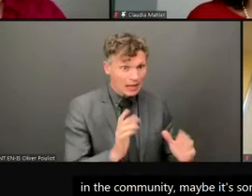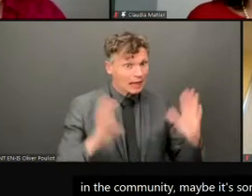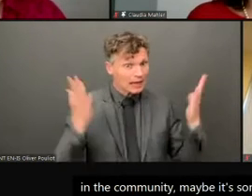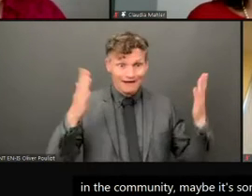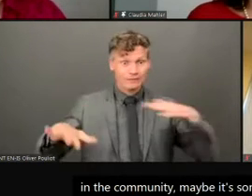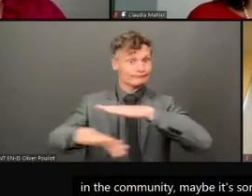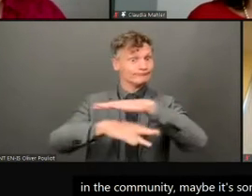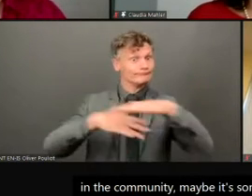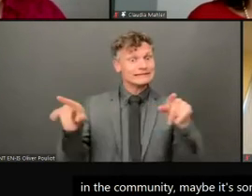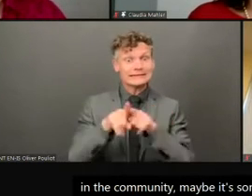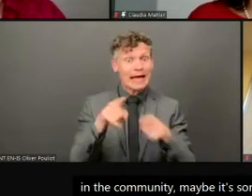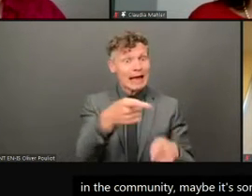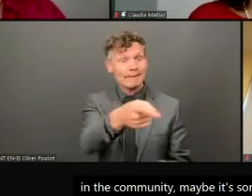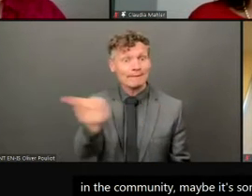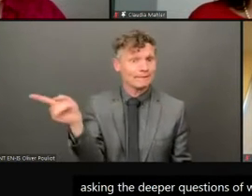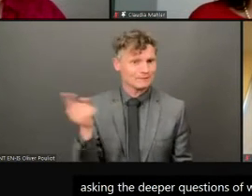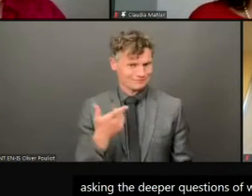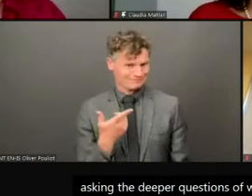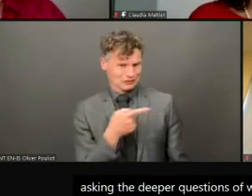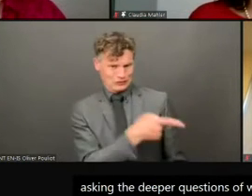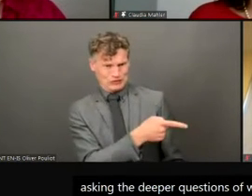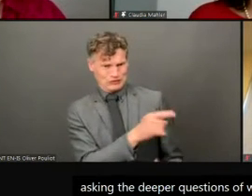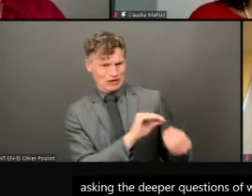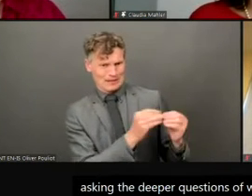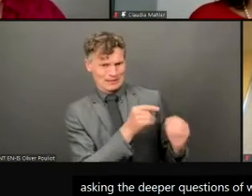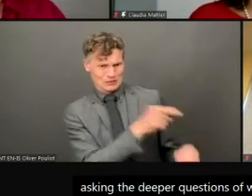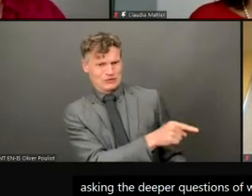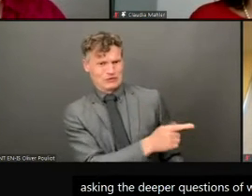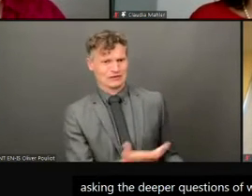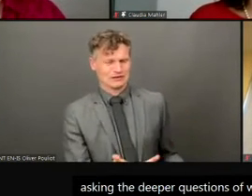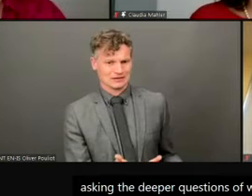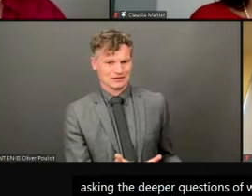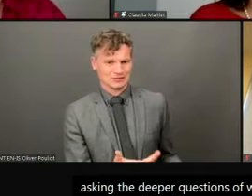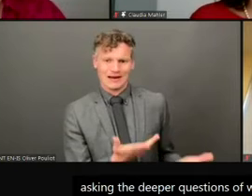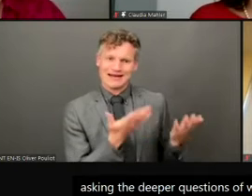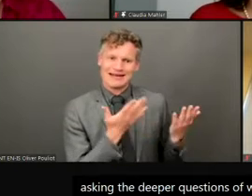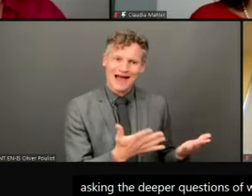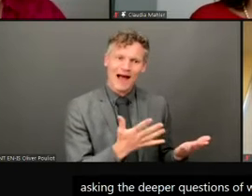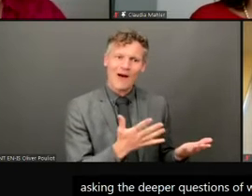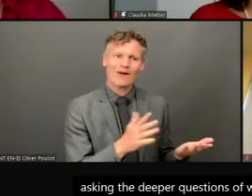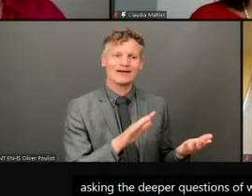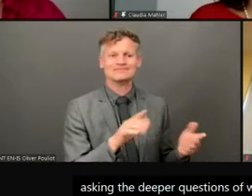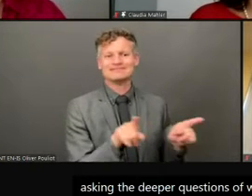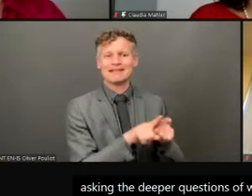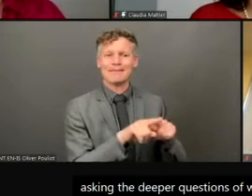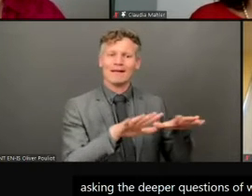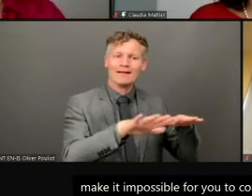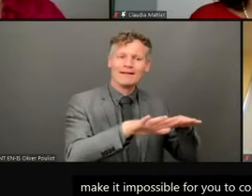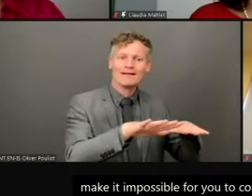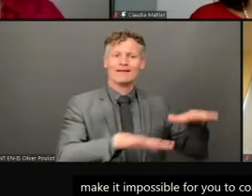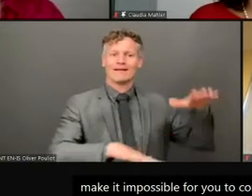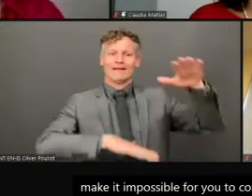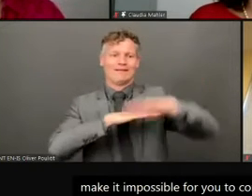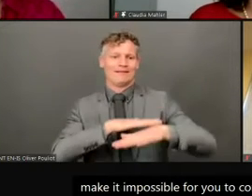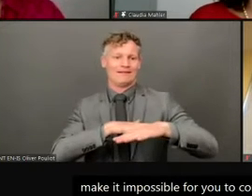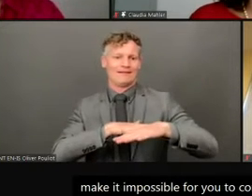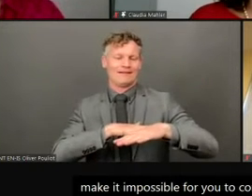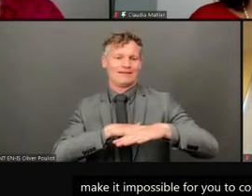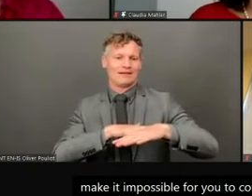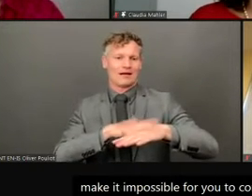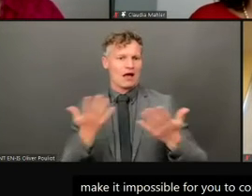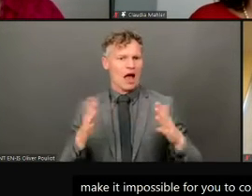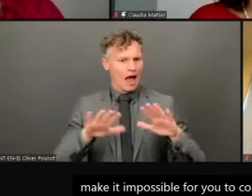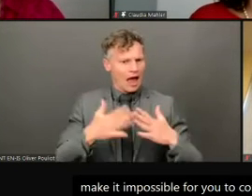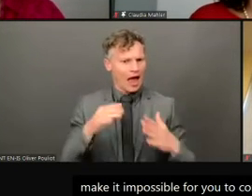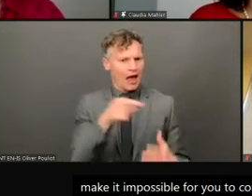social arrangements that make it impossible for you to continue living in the community? I think we've largely dealt with that